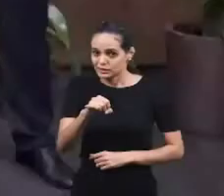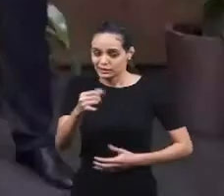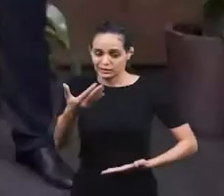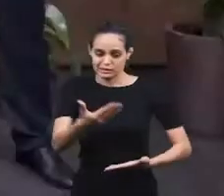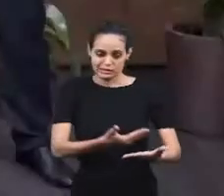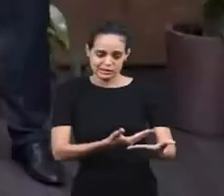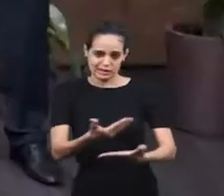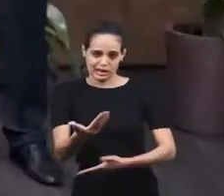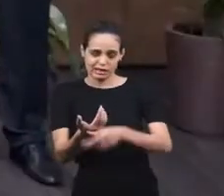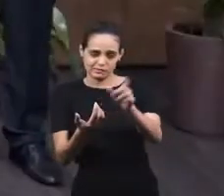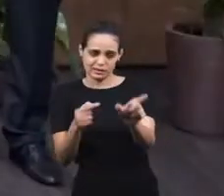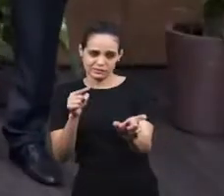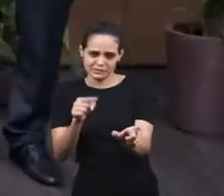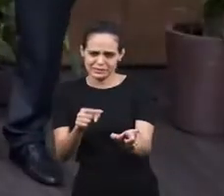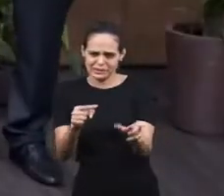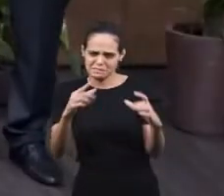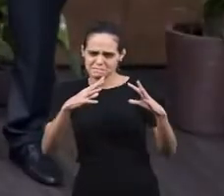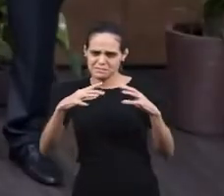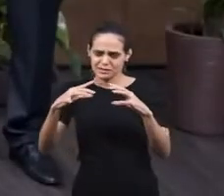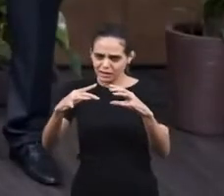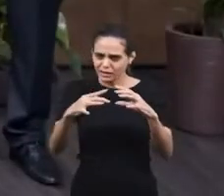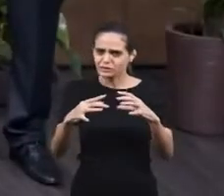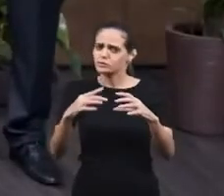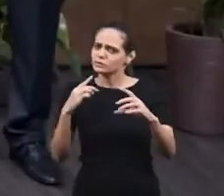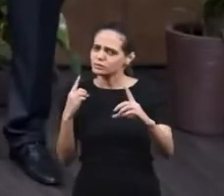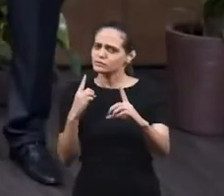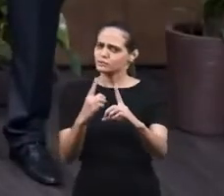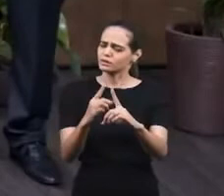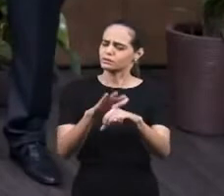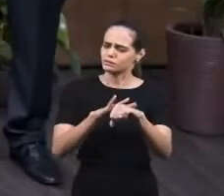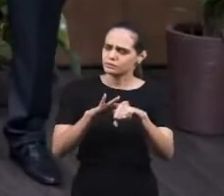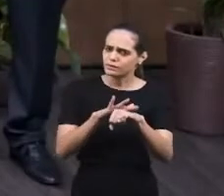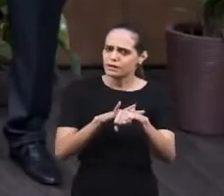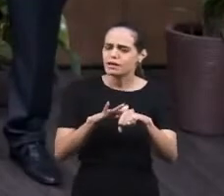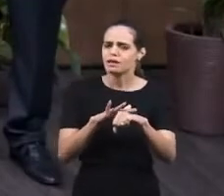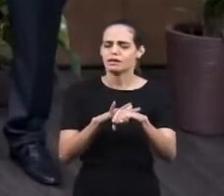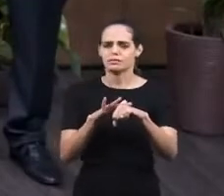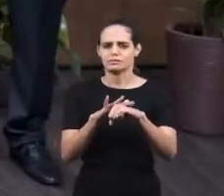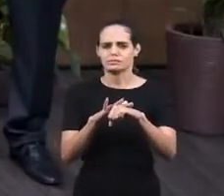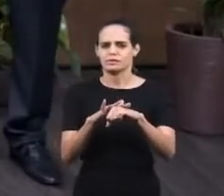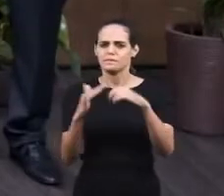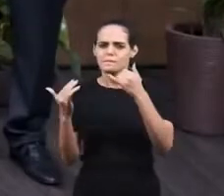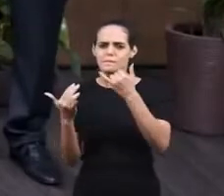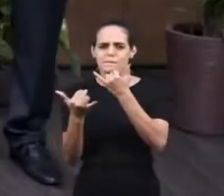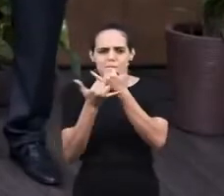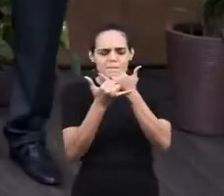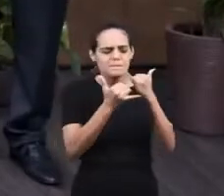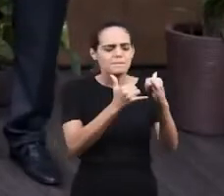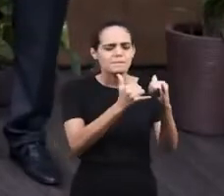come clean with our brethren, to fix things, to make things right with our brethren.